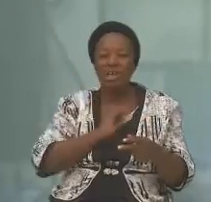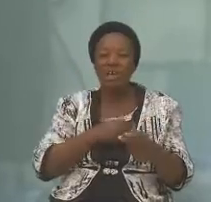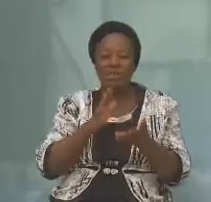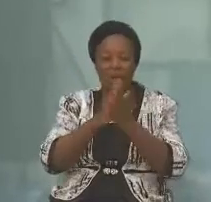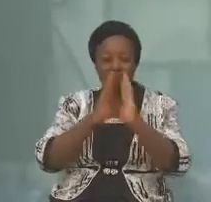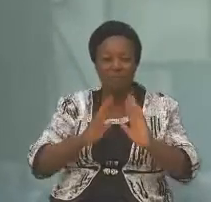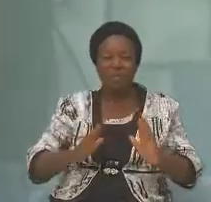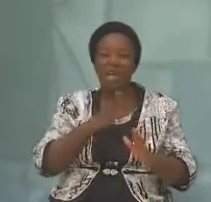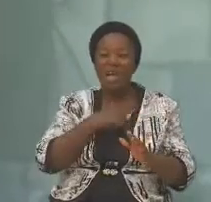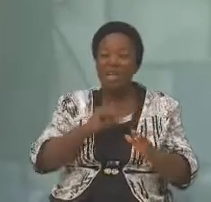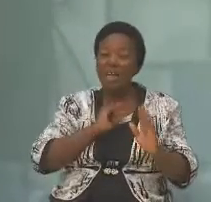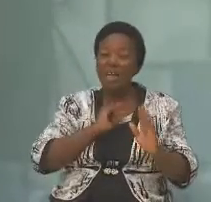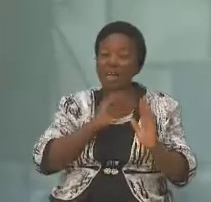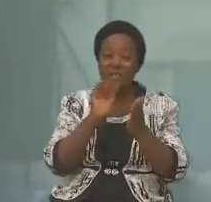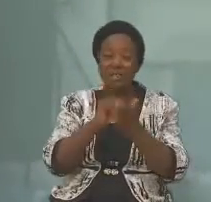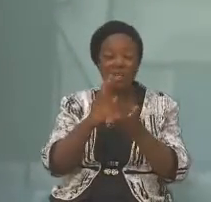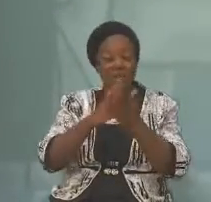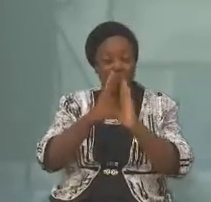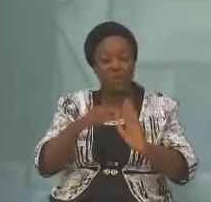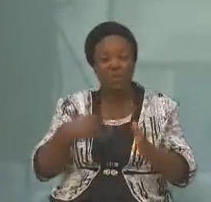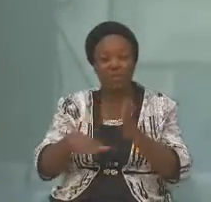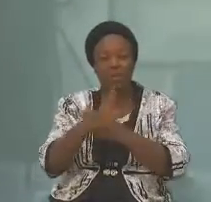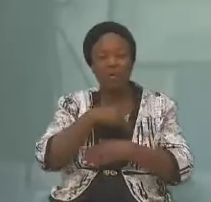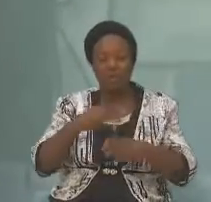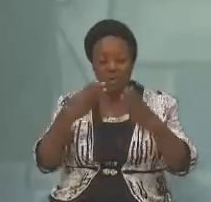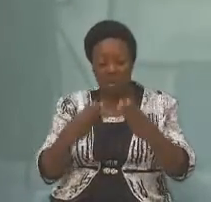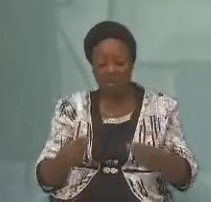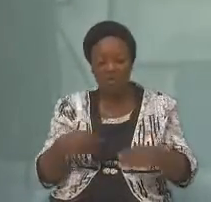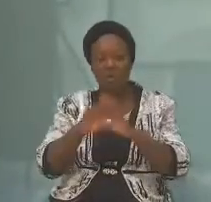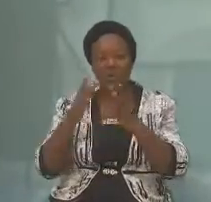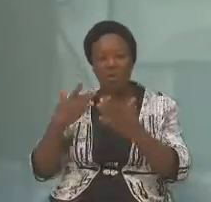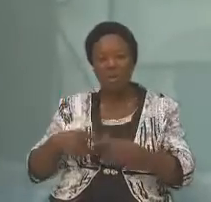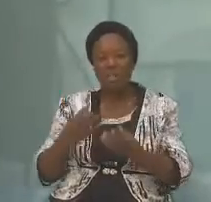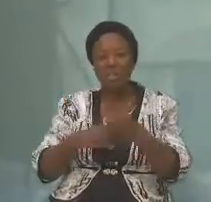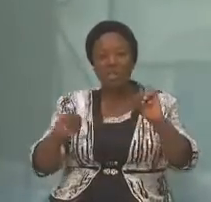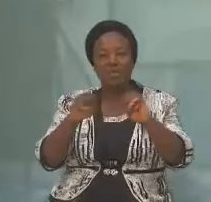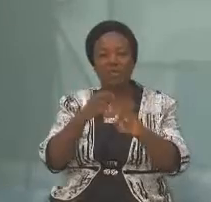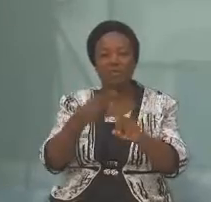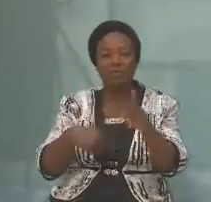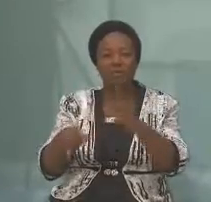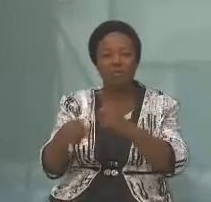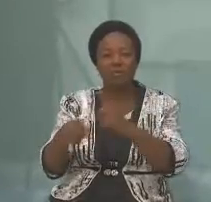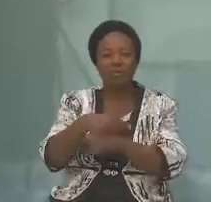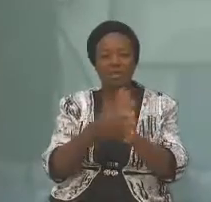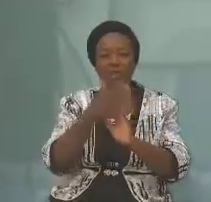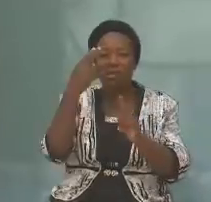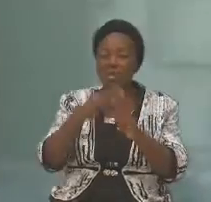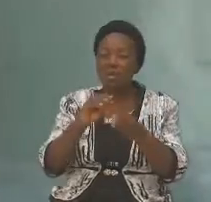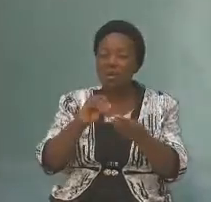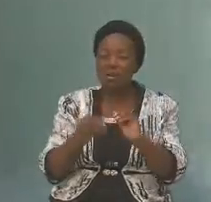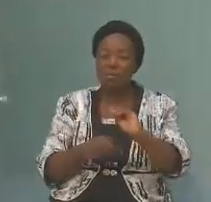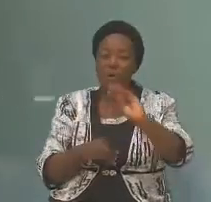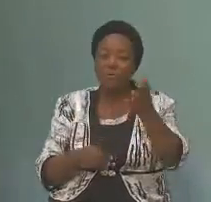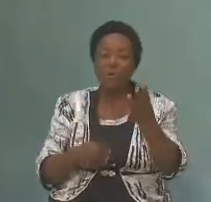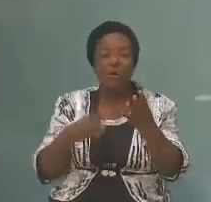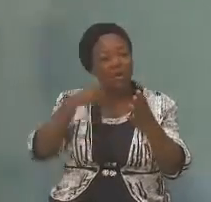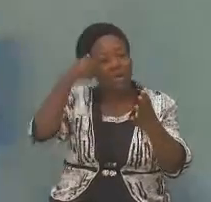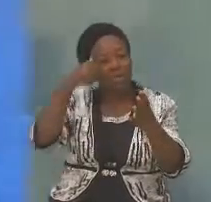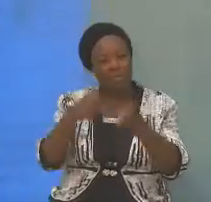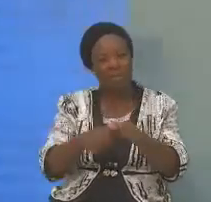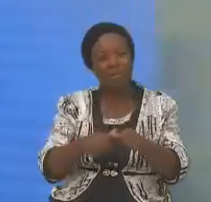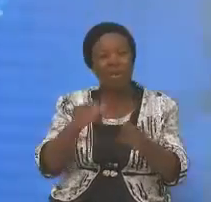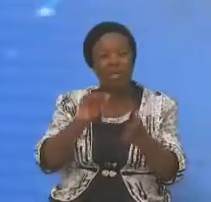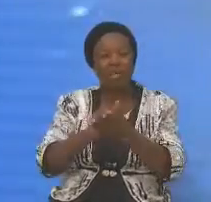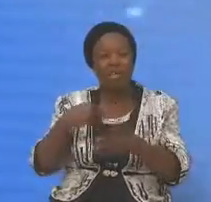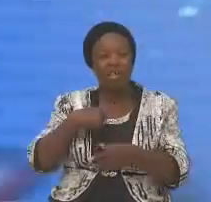God will settle in your heart, even from today, in Jesus' name. Number